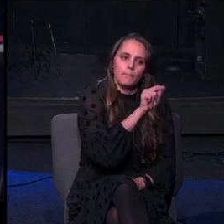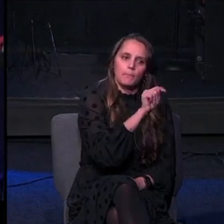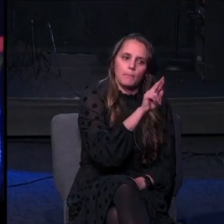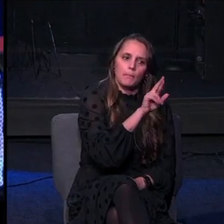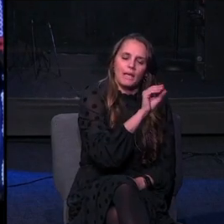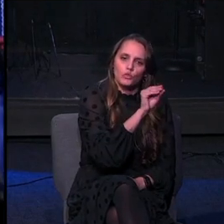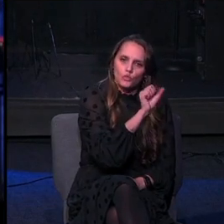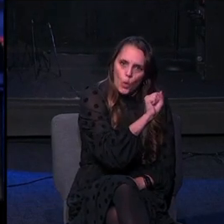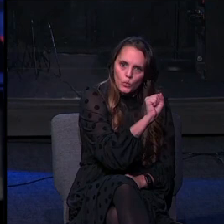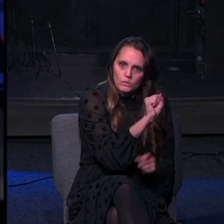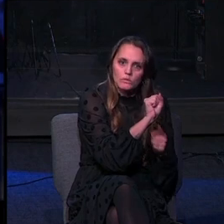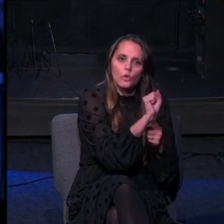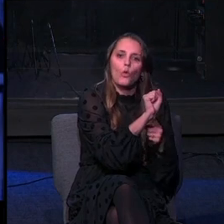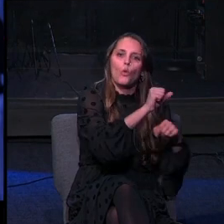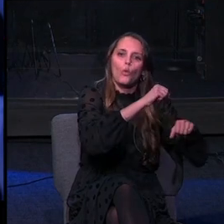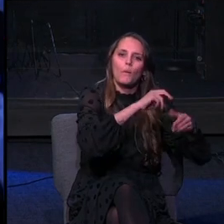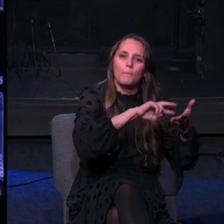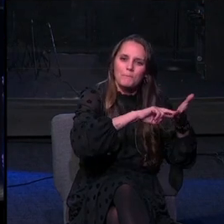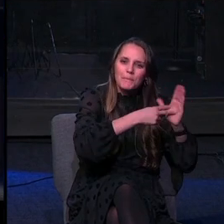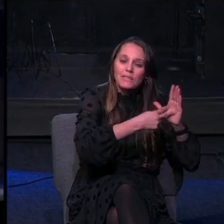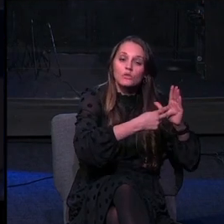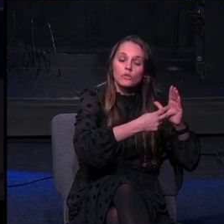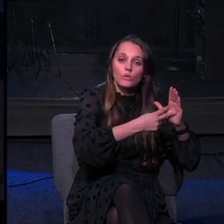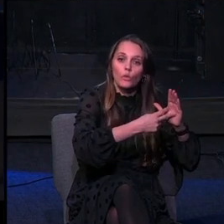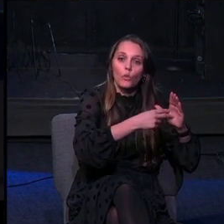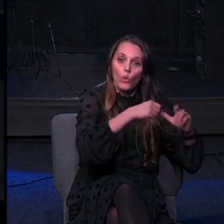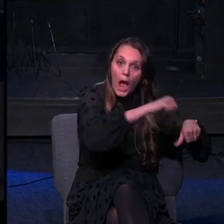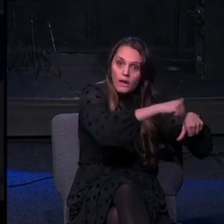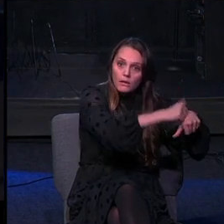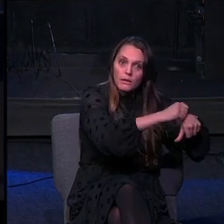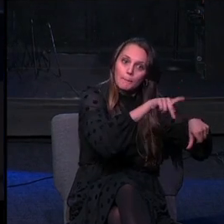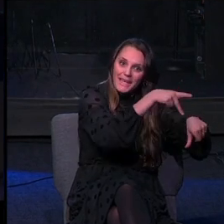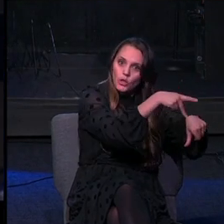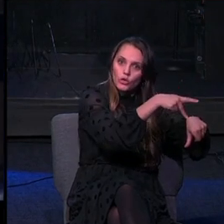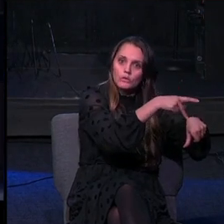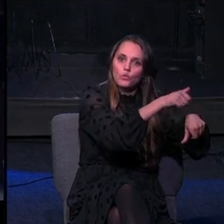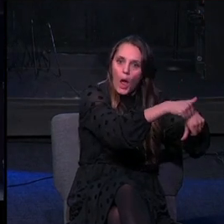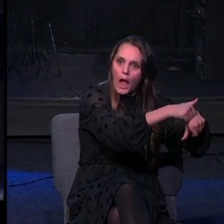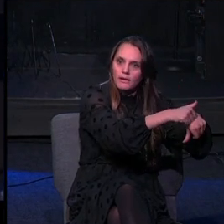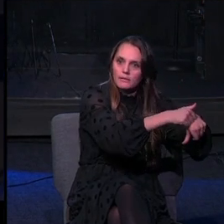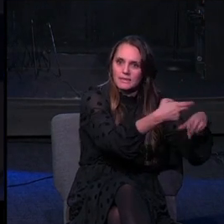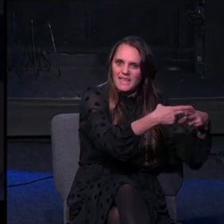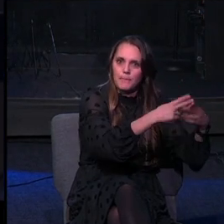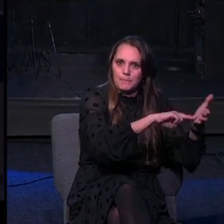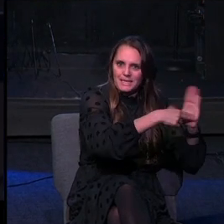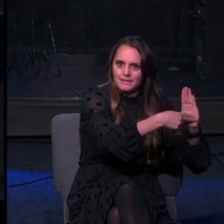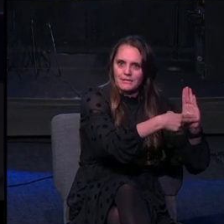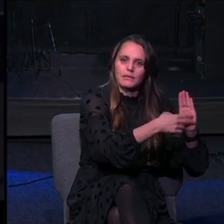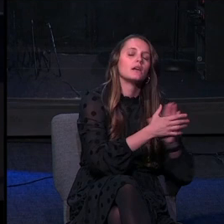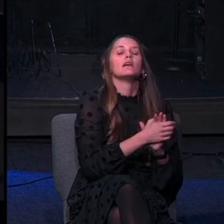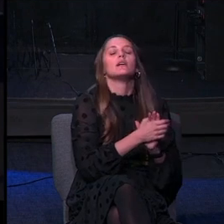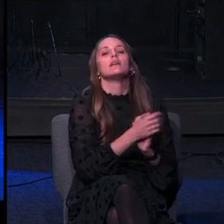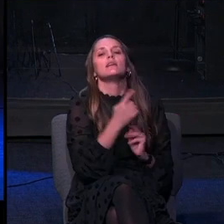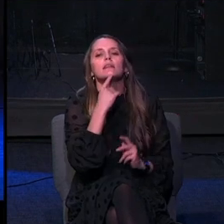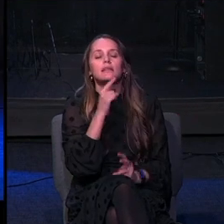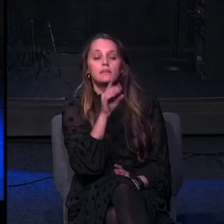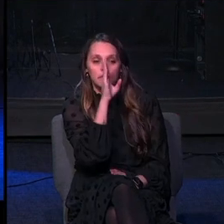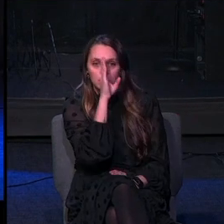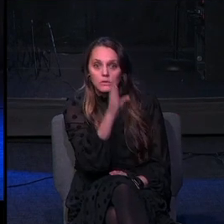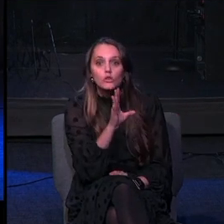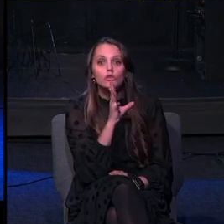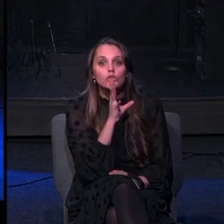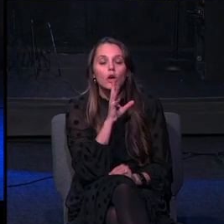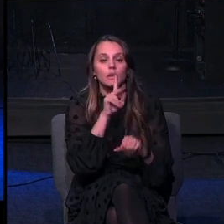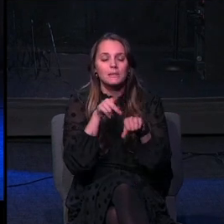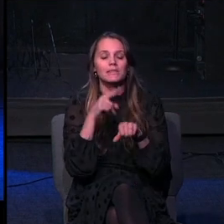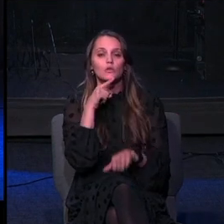rock. That's what Peter's name means. So Jesus is all, he's starting with this play on words, but he's directing this at Peter. And he's saying, I'm telling you that